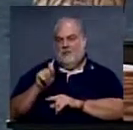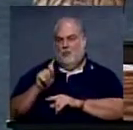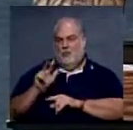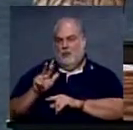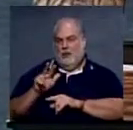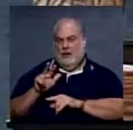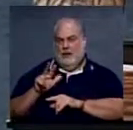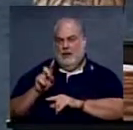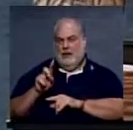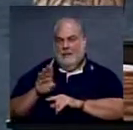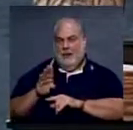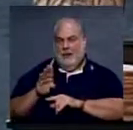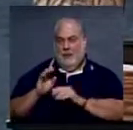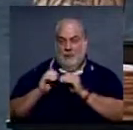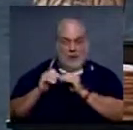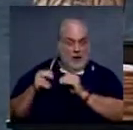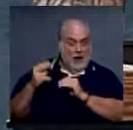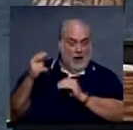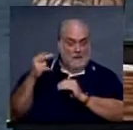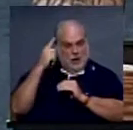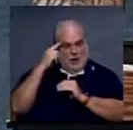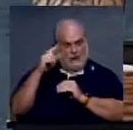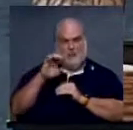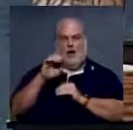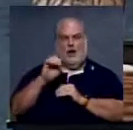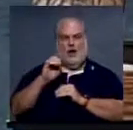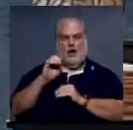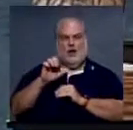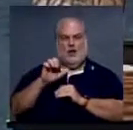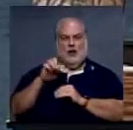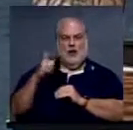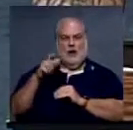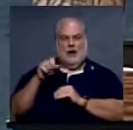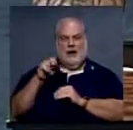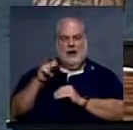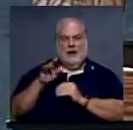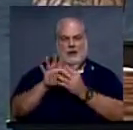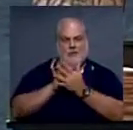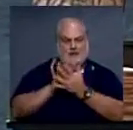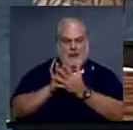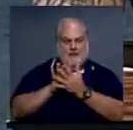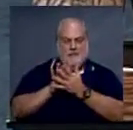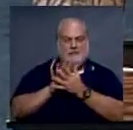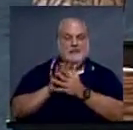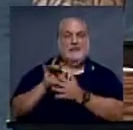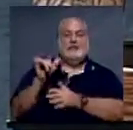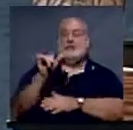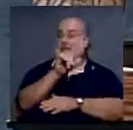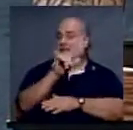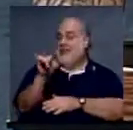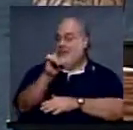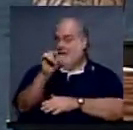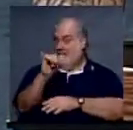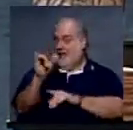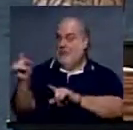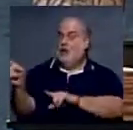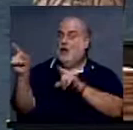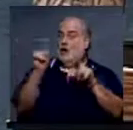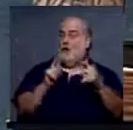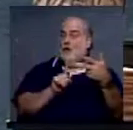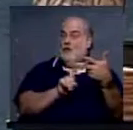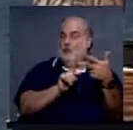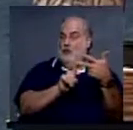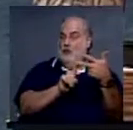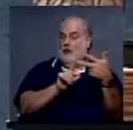is higher, but that was proximity due to Colonel Glenn and the traffic. The same day, we took measurements at Little Rock Animal